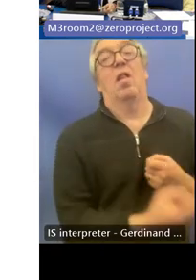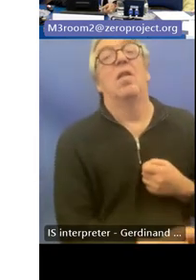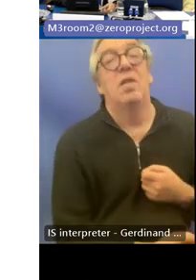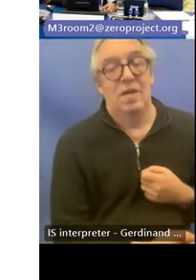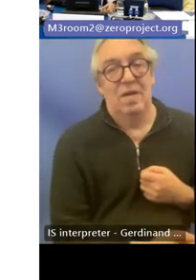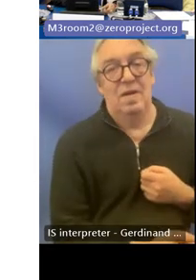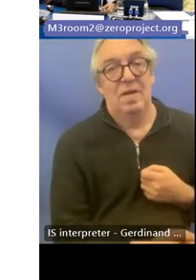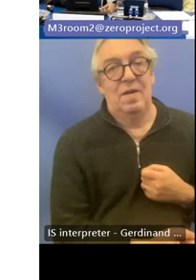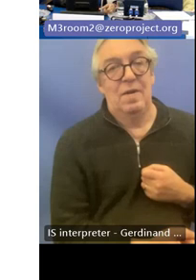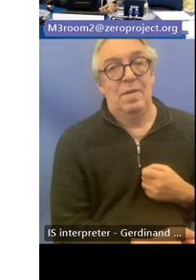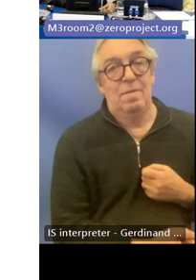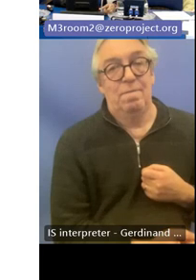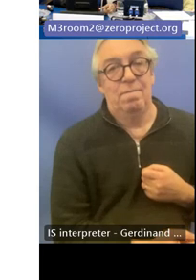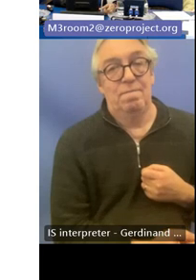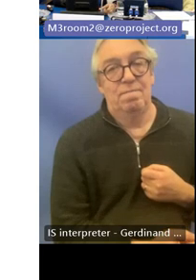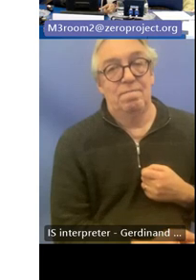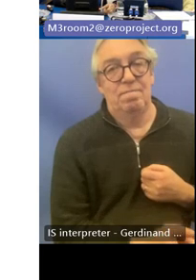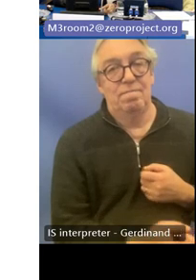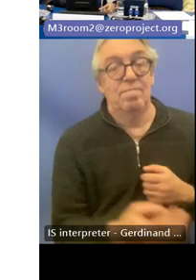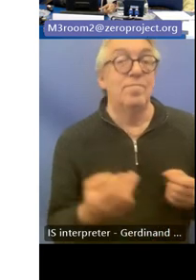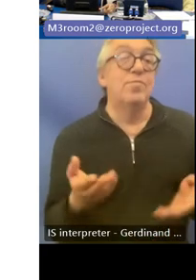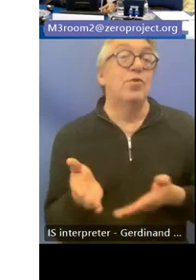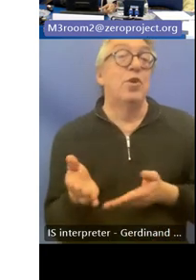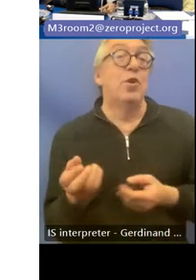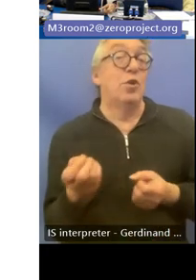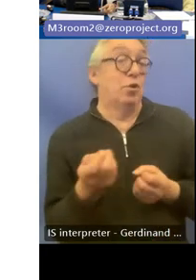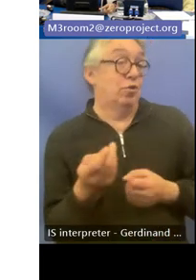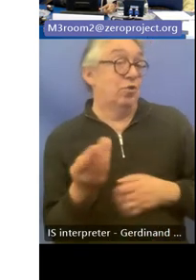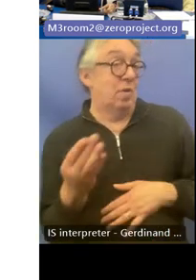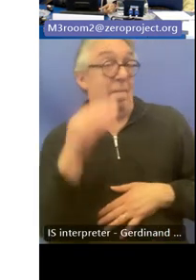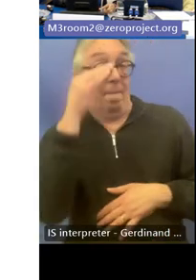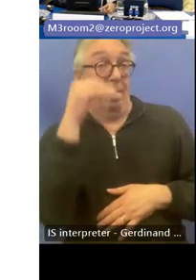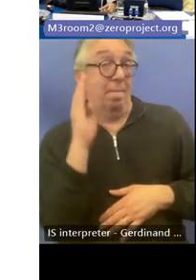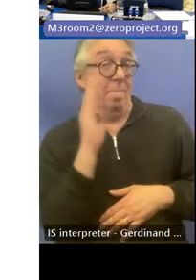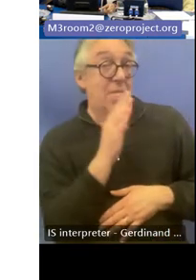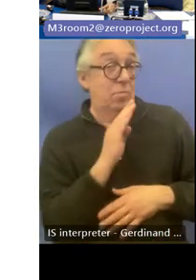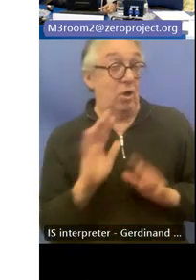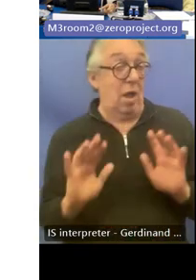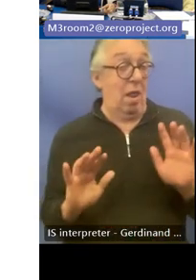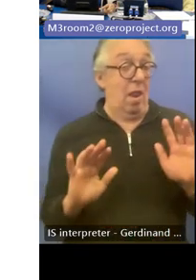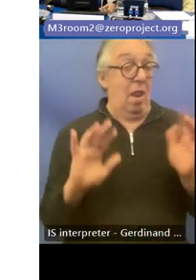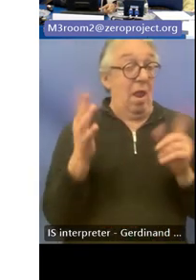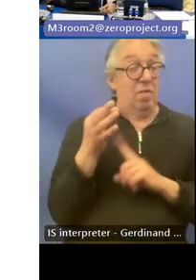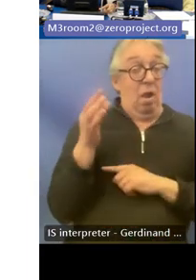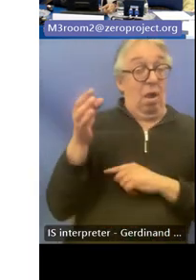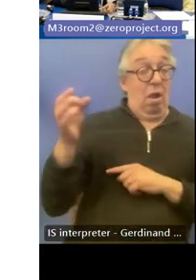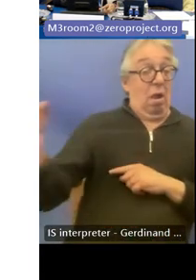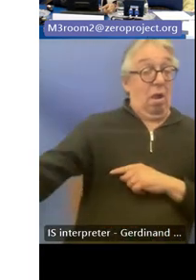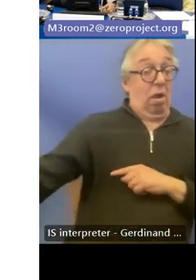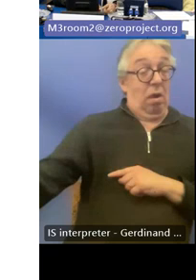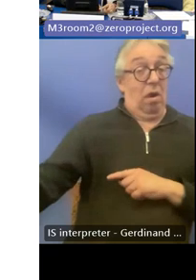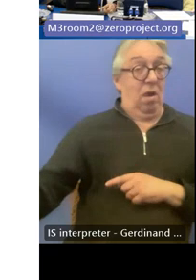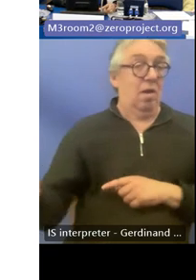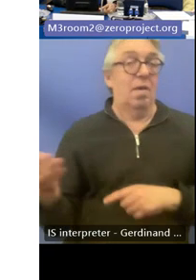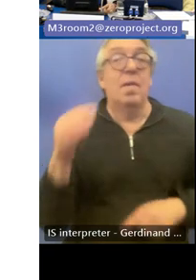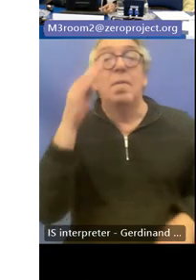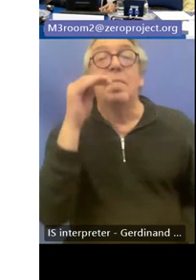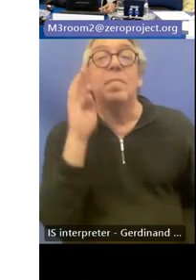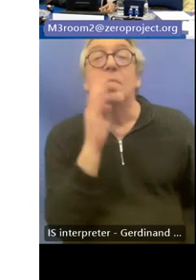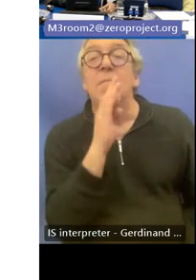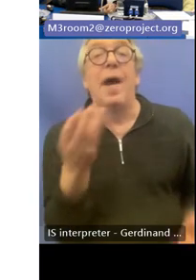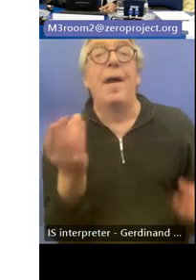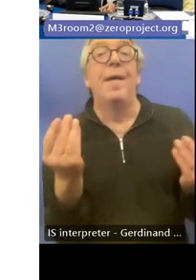small place. A number of parents who are living in the rural area or the urban slum, they don't have that